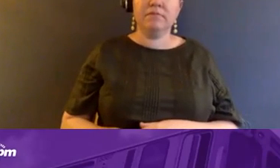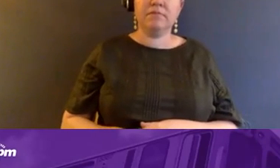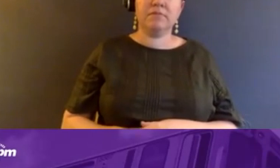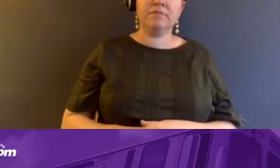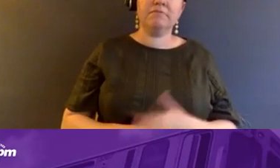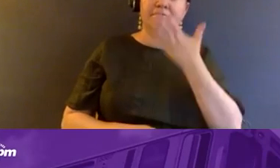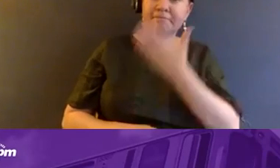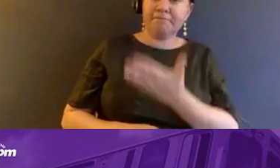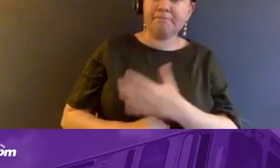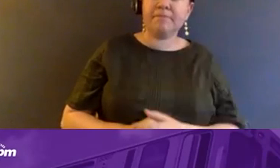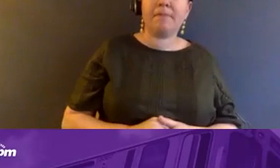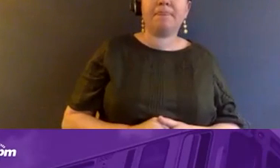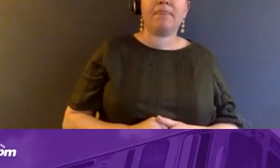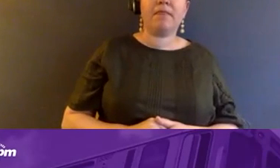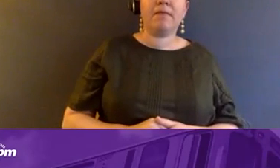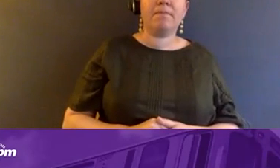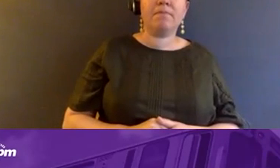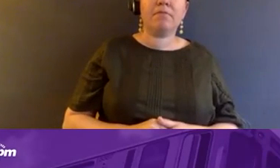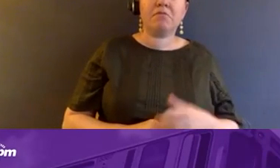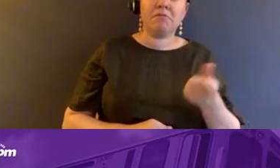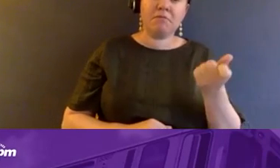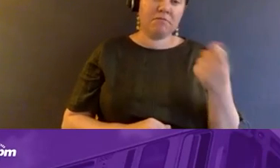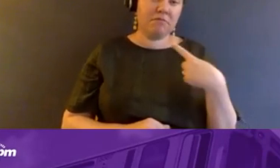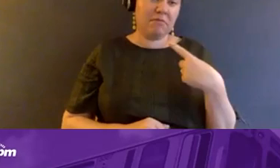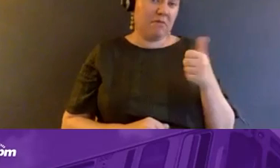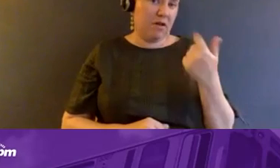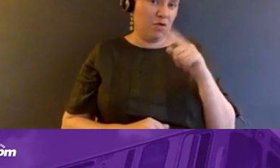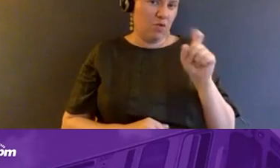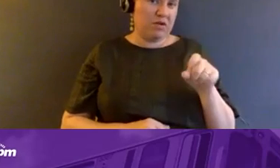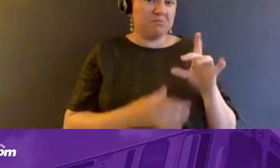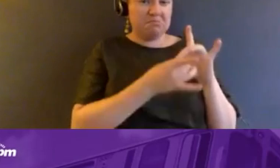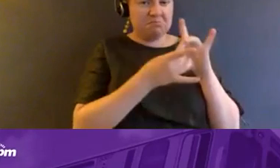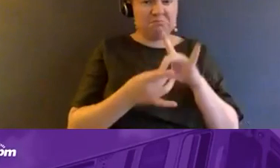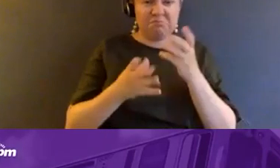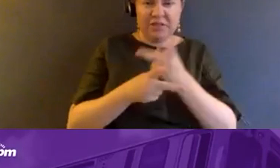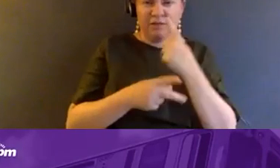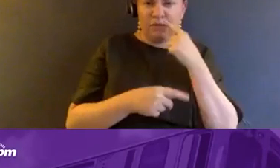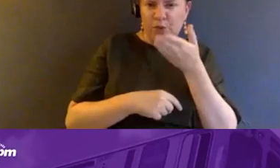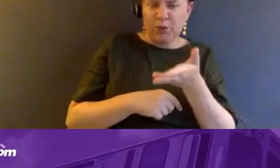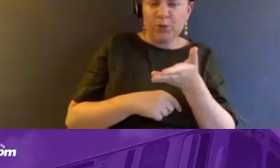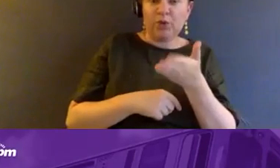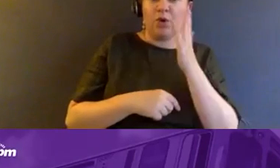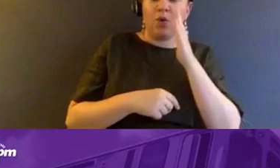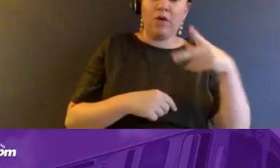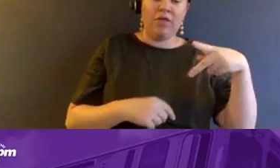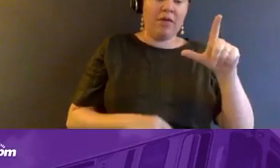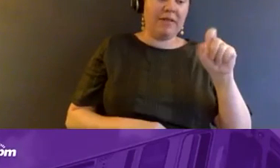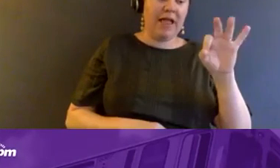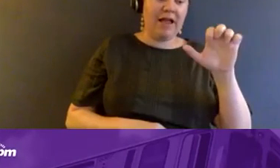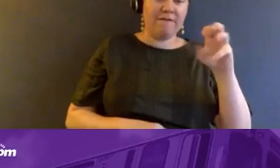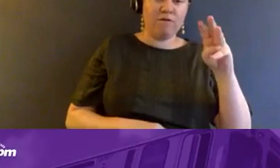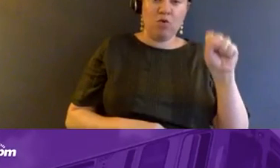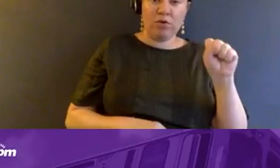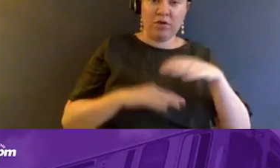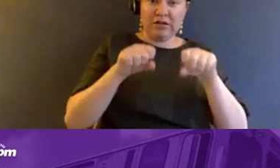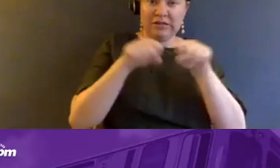Thanks, Steve. I just got another one that is applicable, so I'll keep it on you. Will the platforms of the stations be wider?